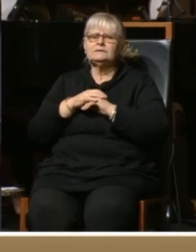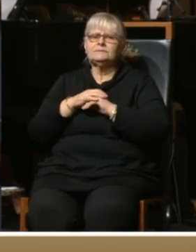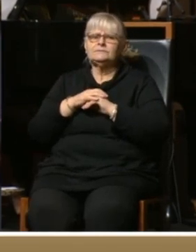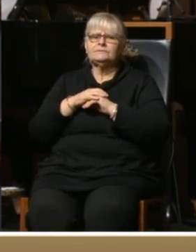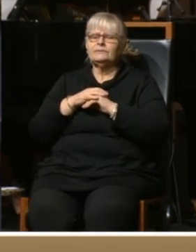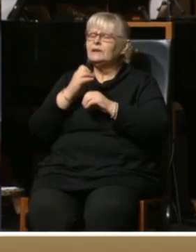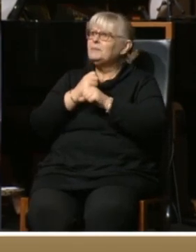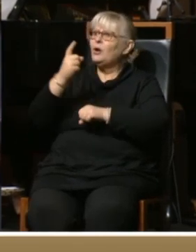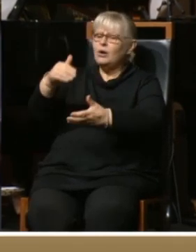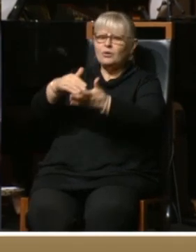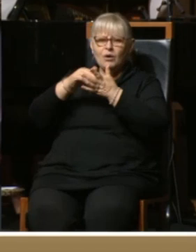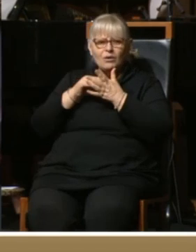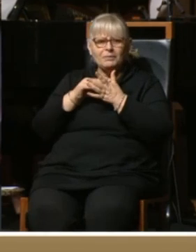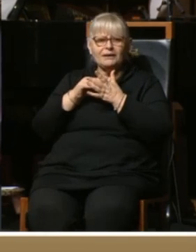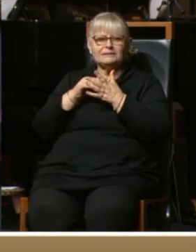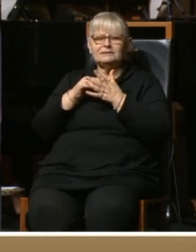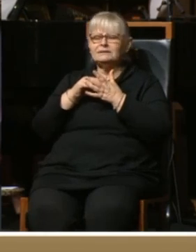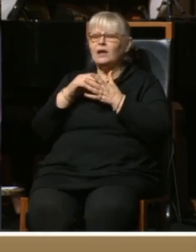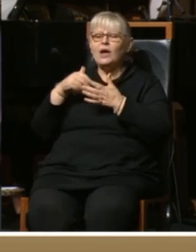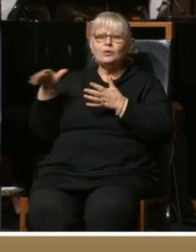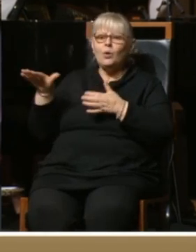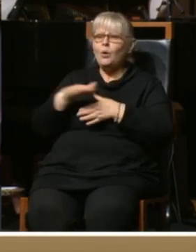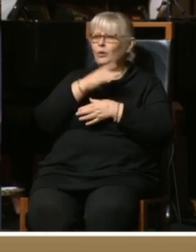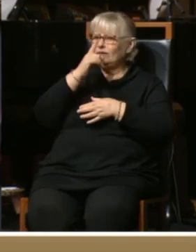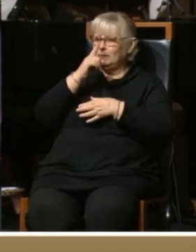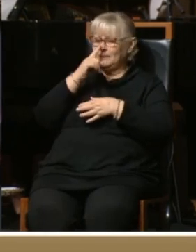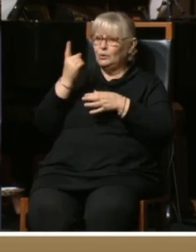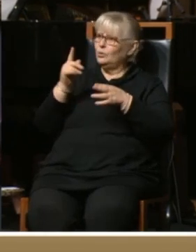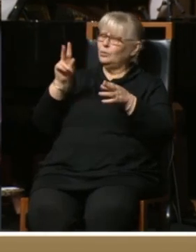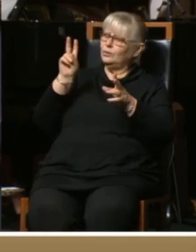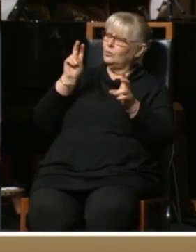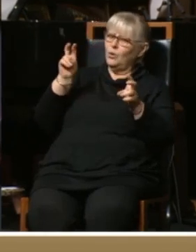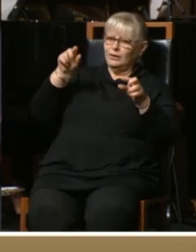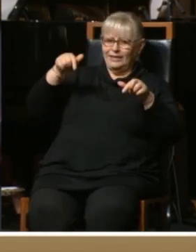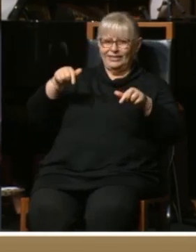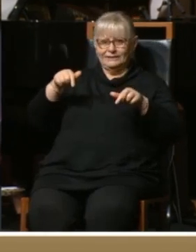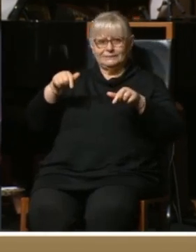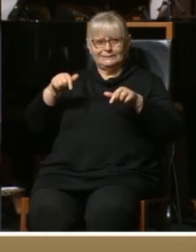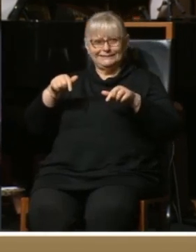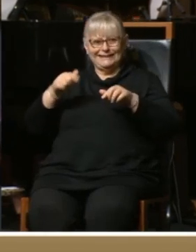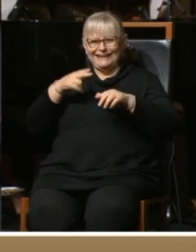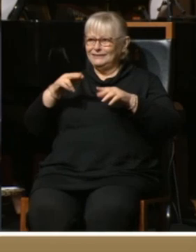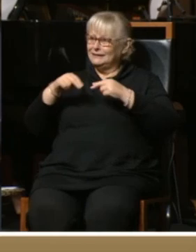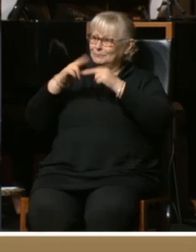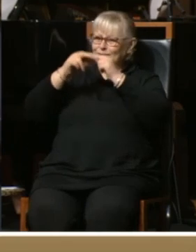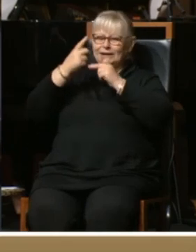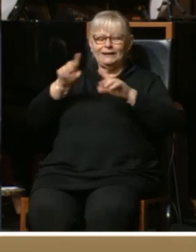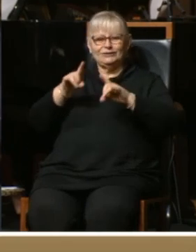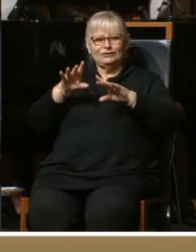May God help us and all who call this building and Australia their